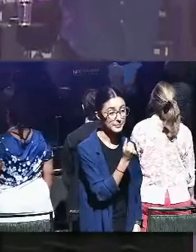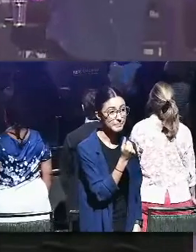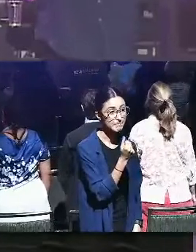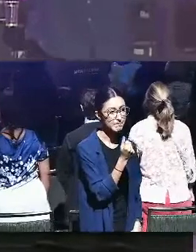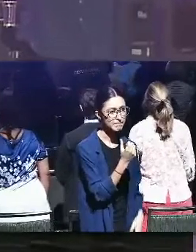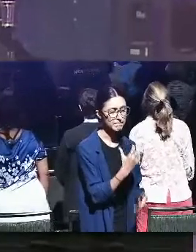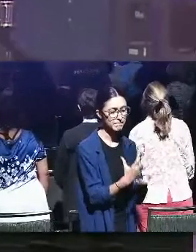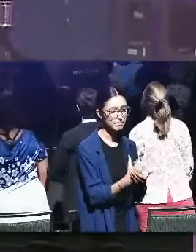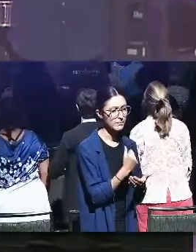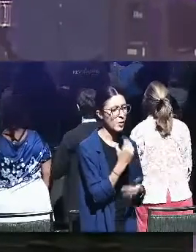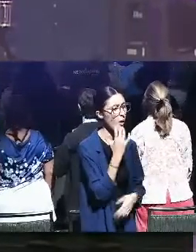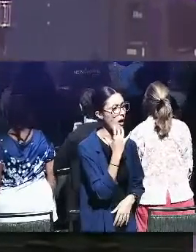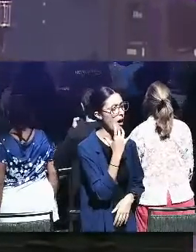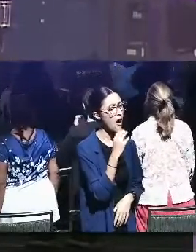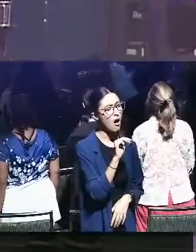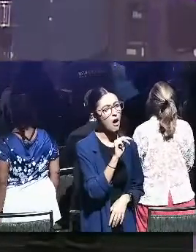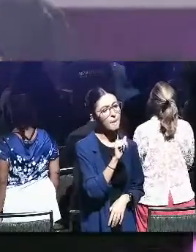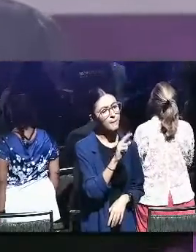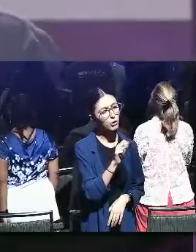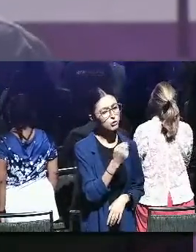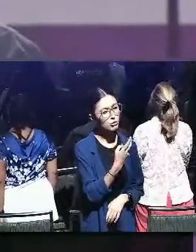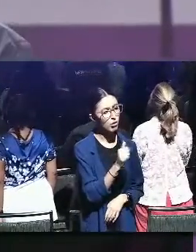because Marshall kept saying,